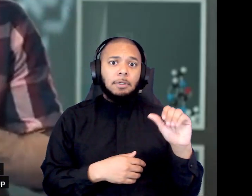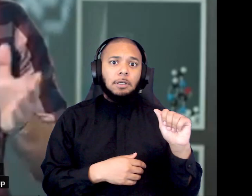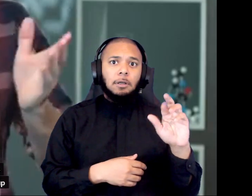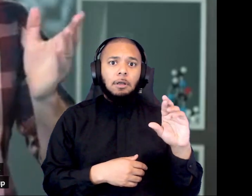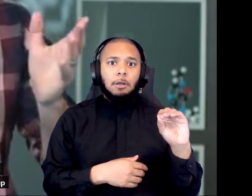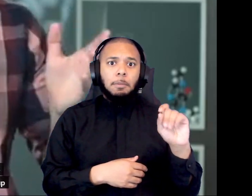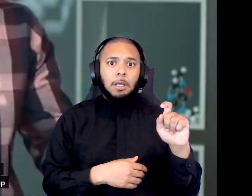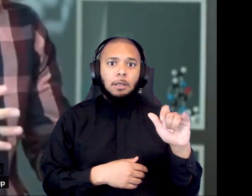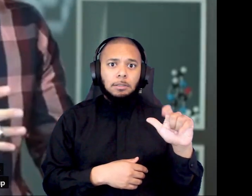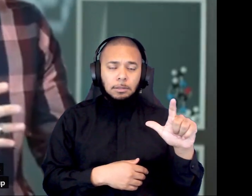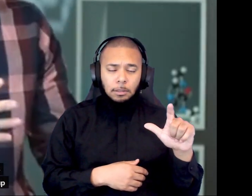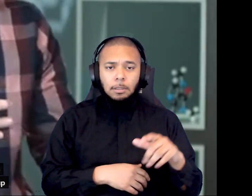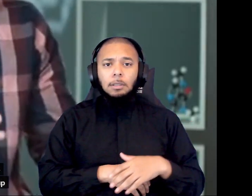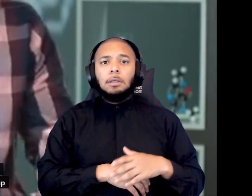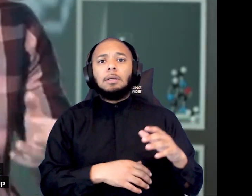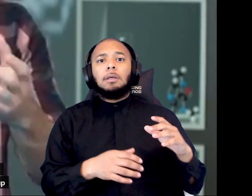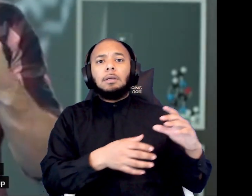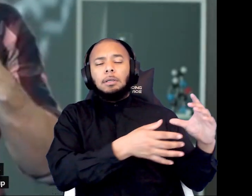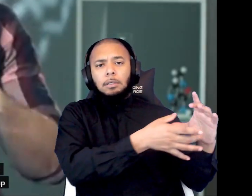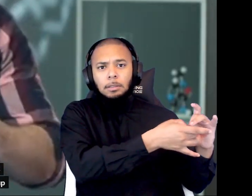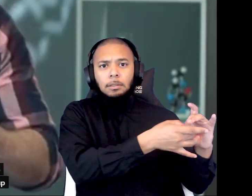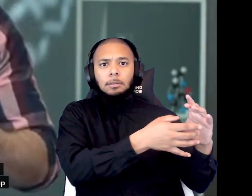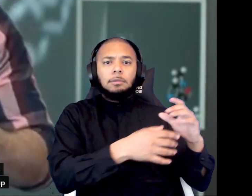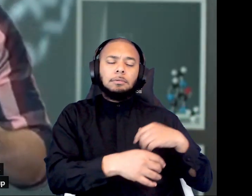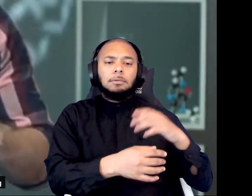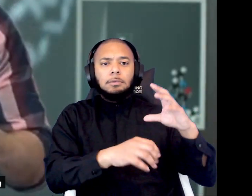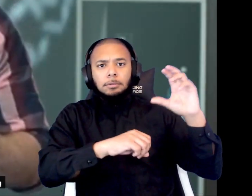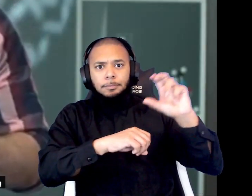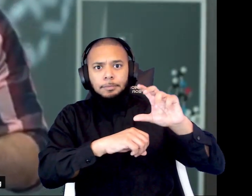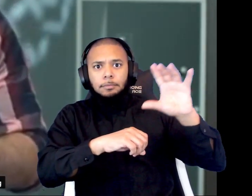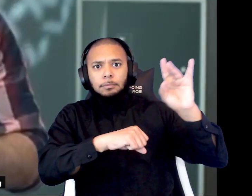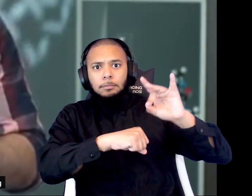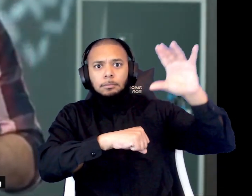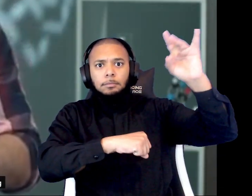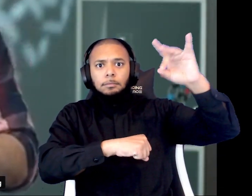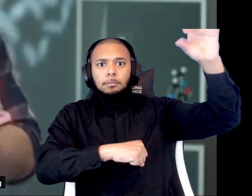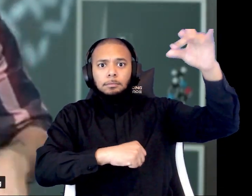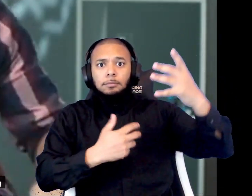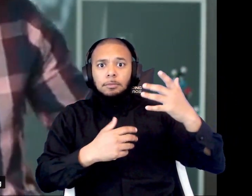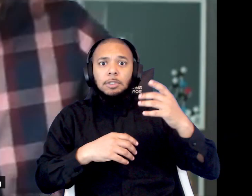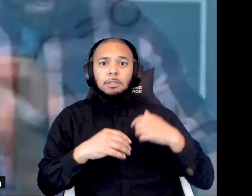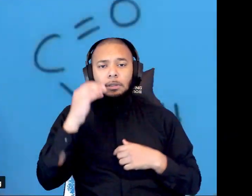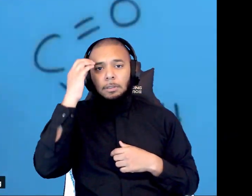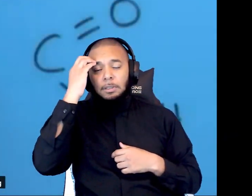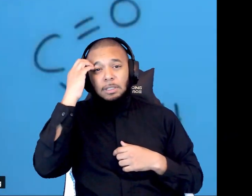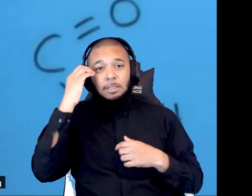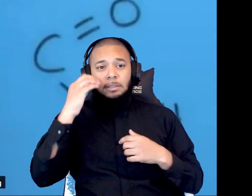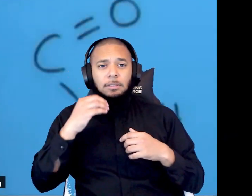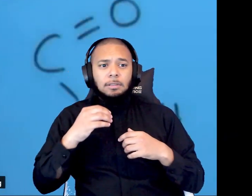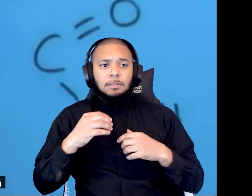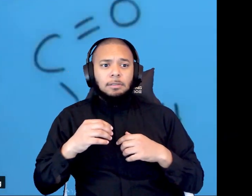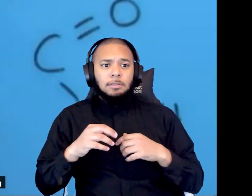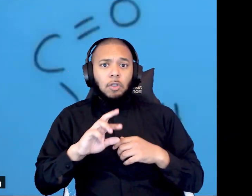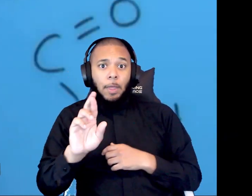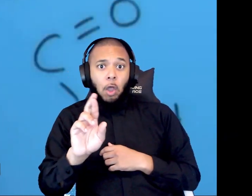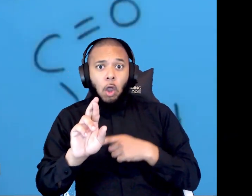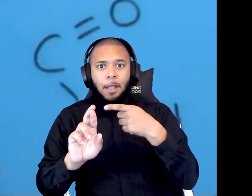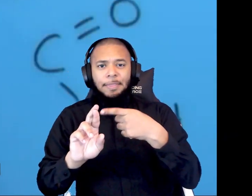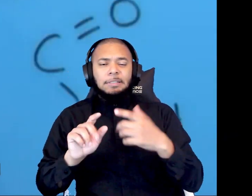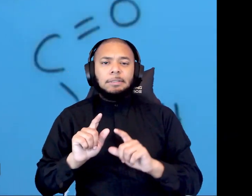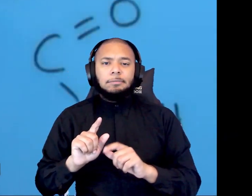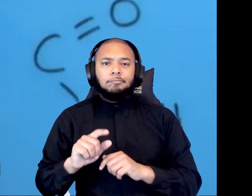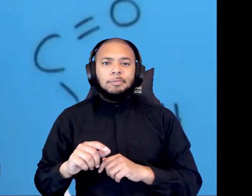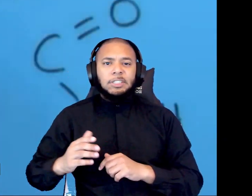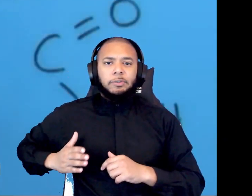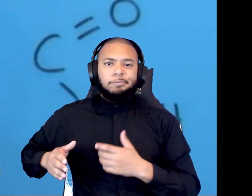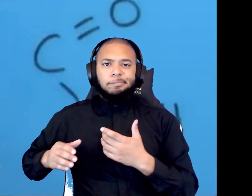carbon, bonded to an amino group, and then they have that R group, which is the side chain. So the way this is going to look, though, is we're going to have